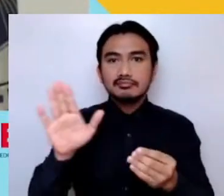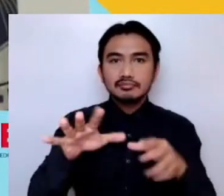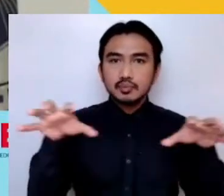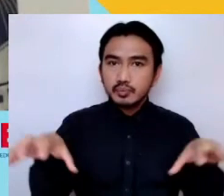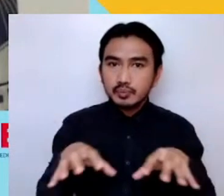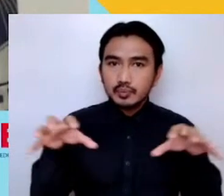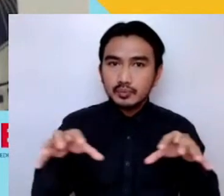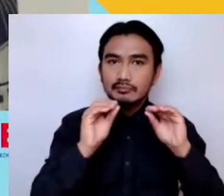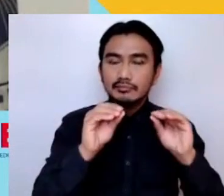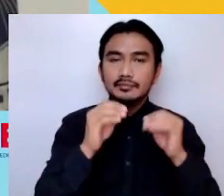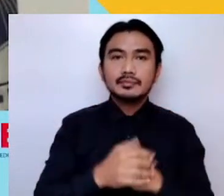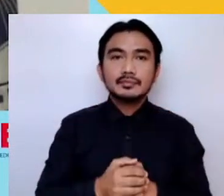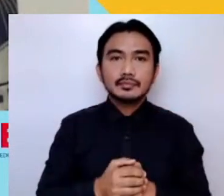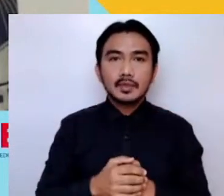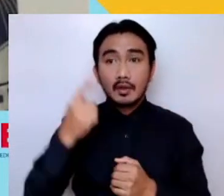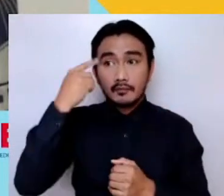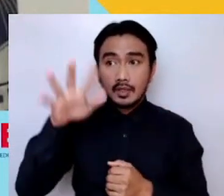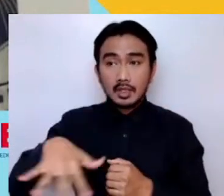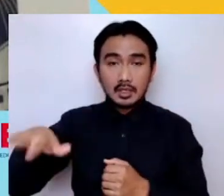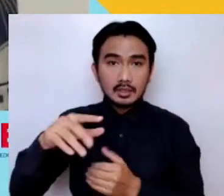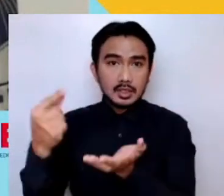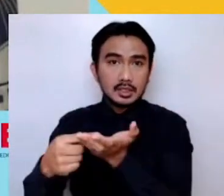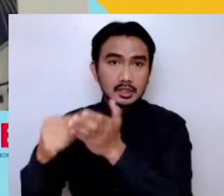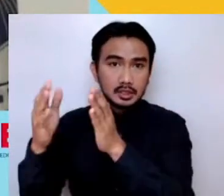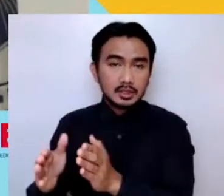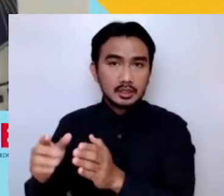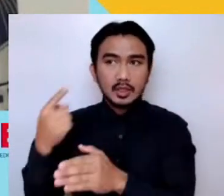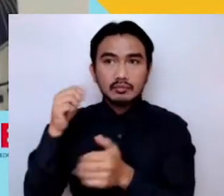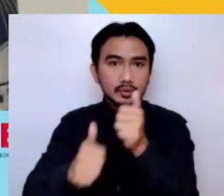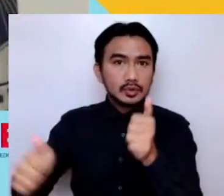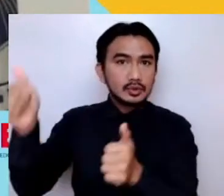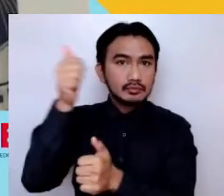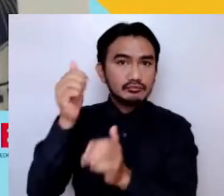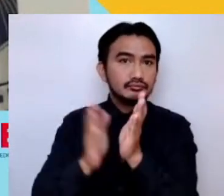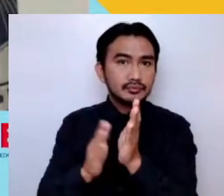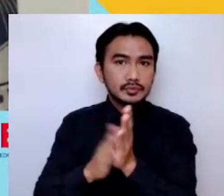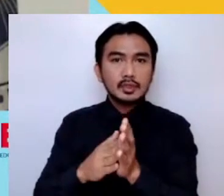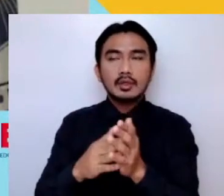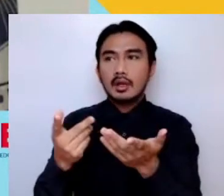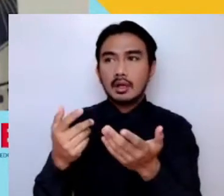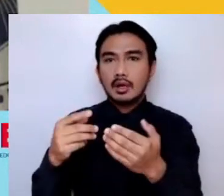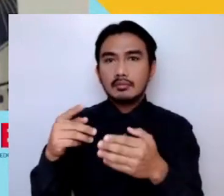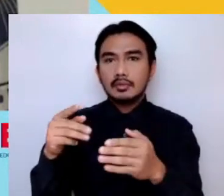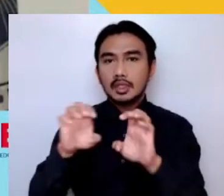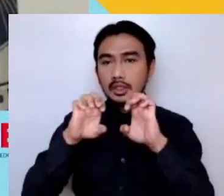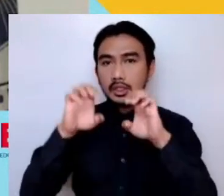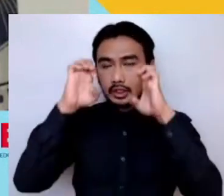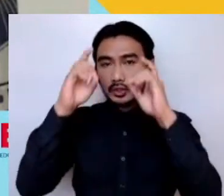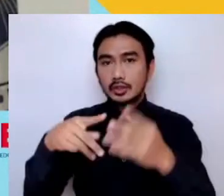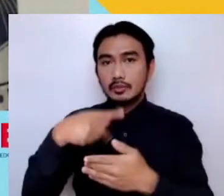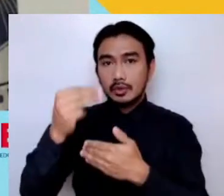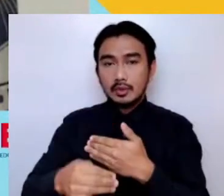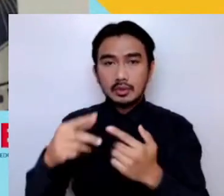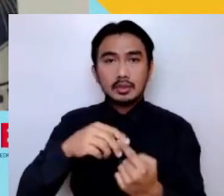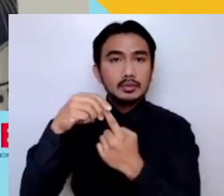our raters, the school heads, the master teachers, the education program specialists, please ensure